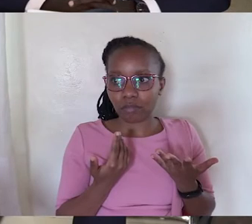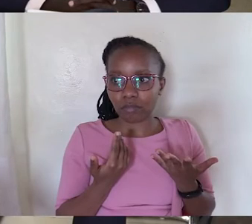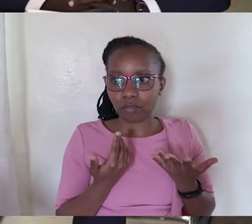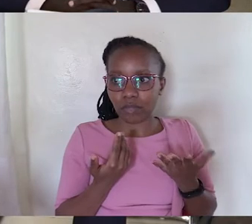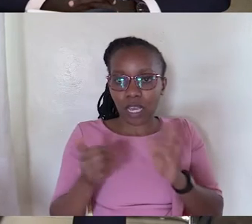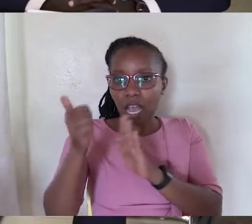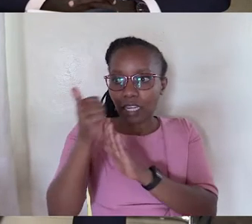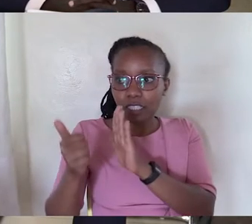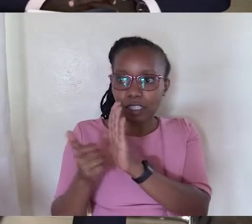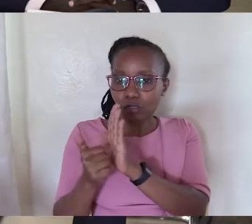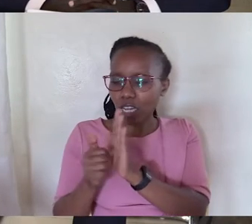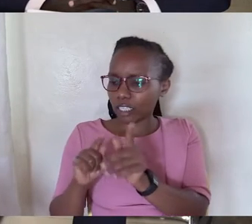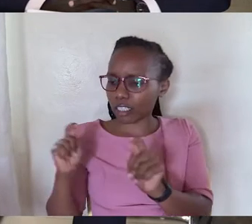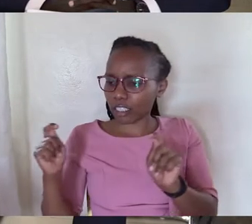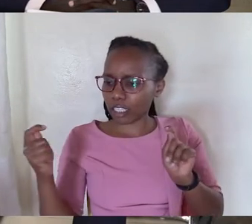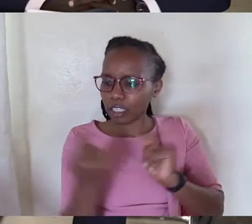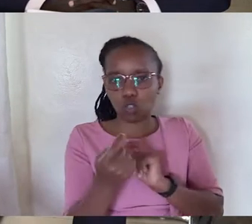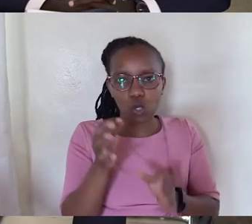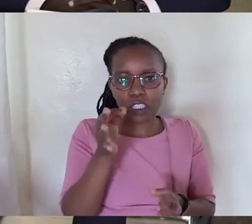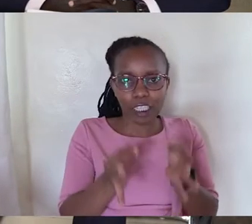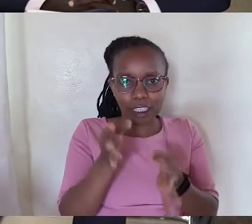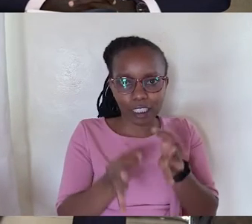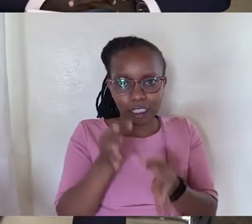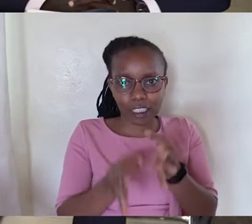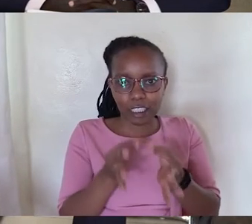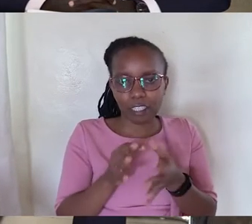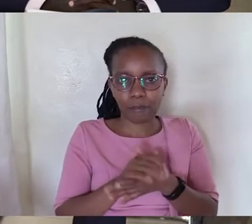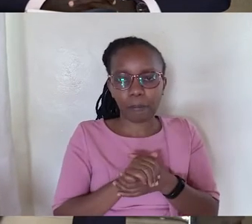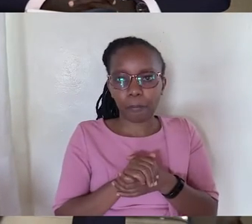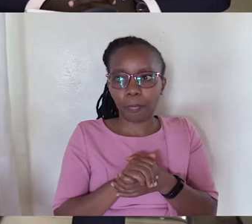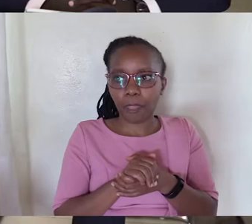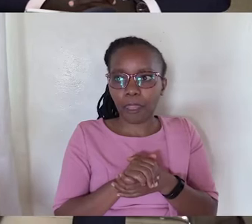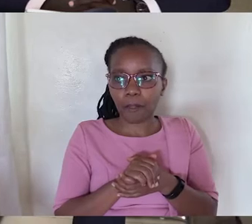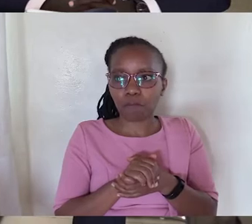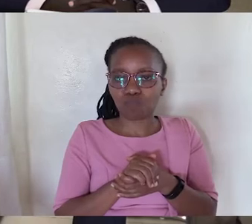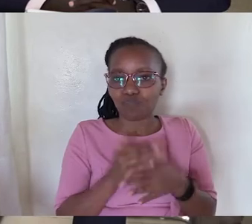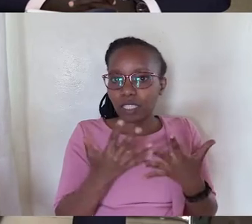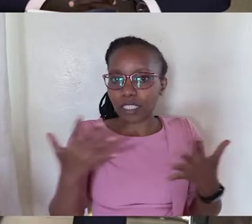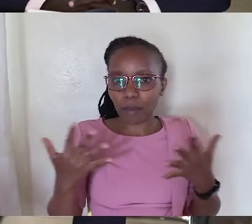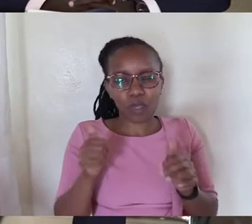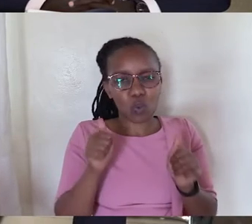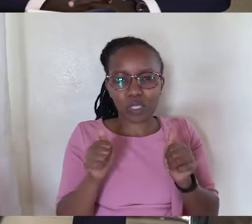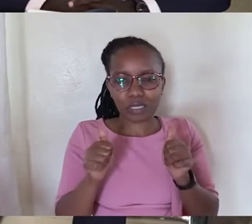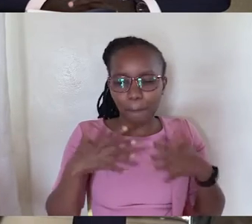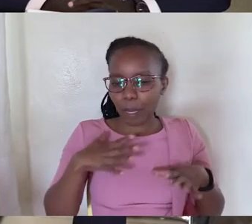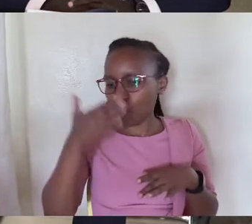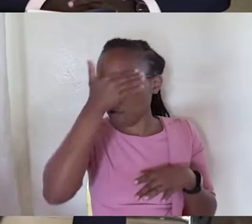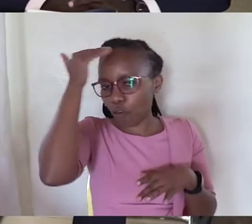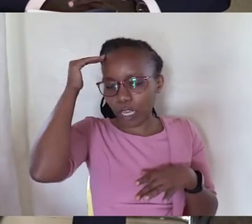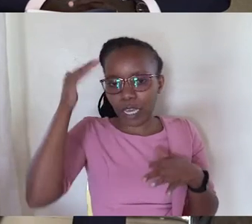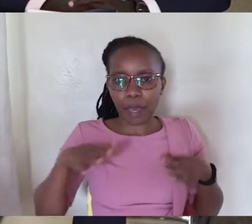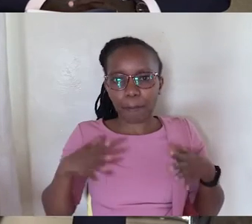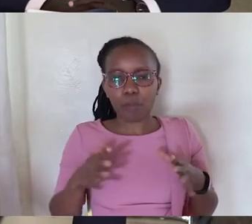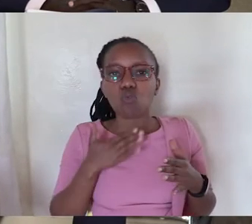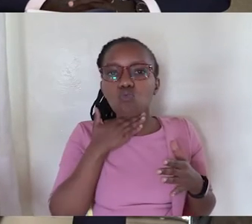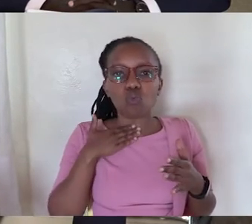anybody's agenda. Transitional justice is a very, it's a very elusive thing. It's something that has faded very easily because people want to start